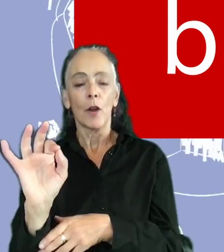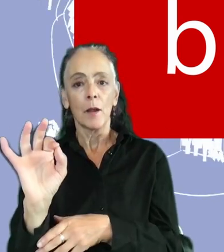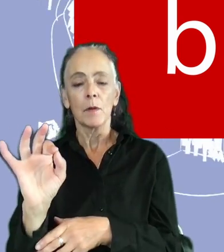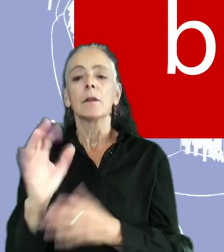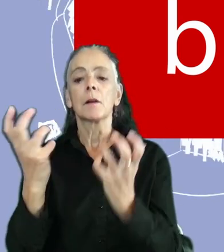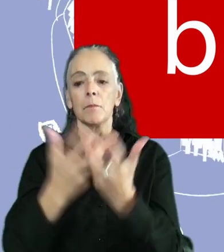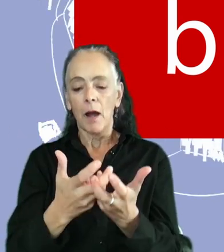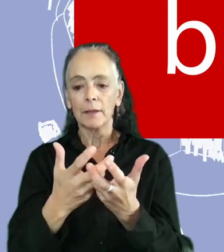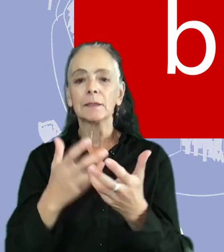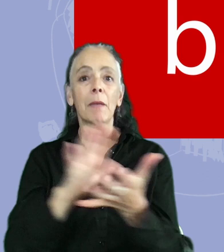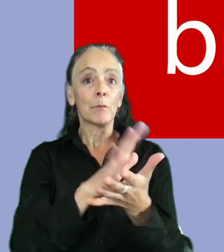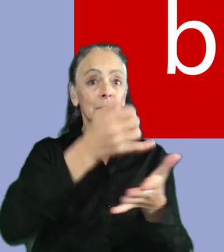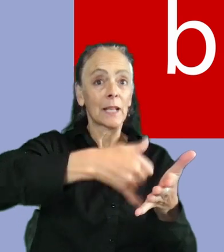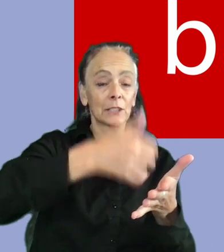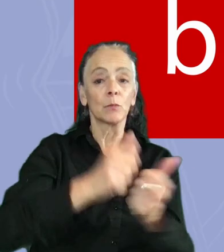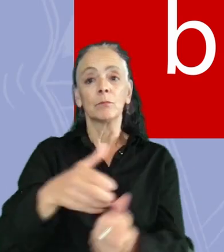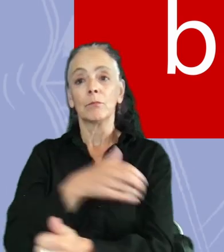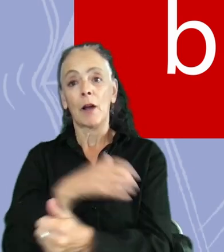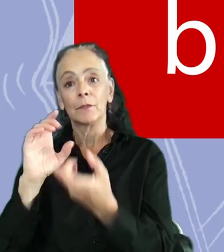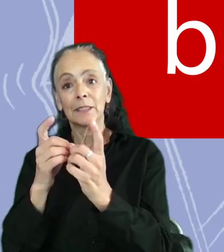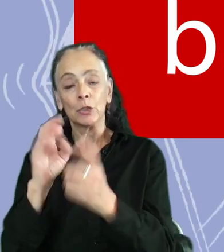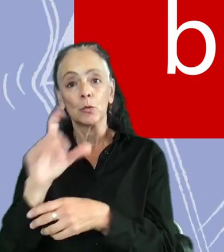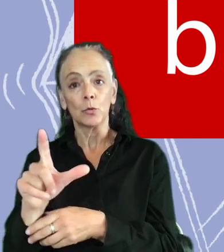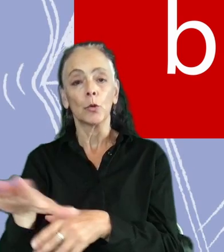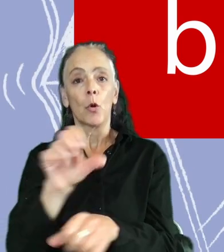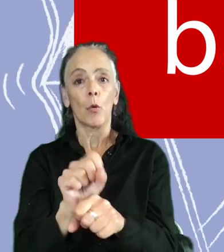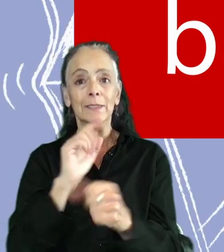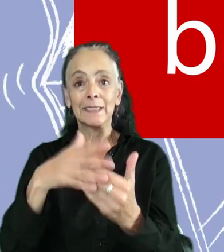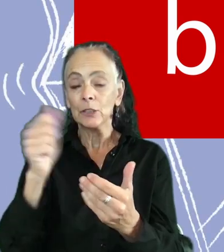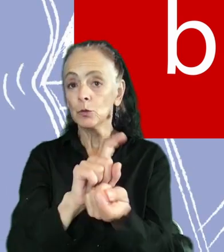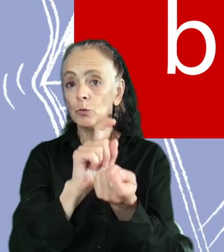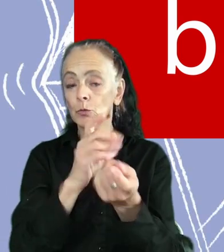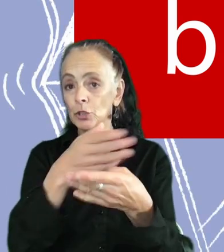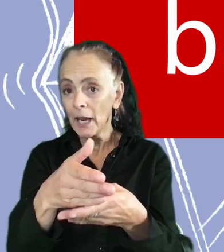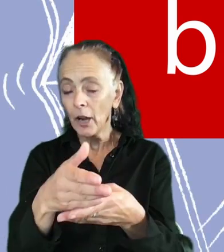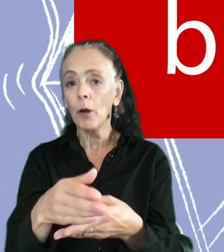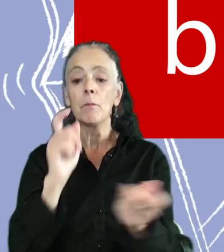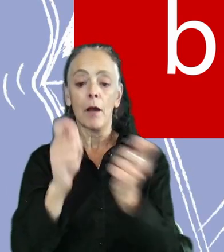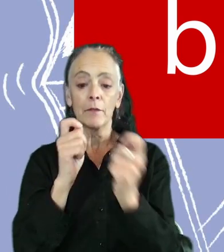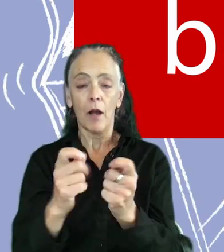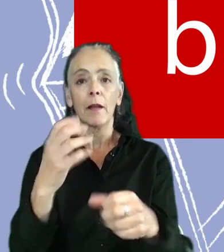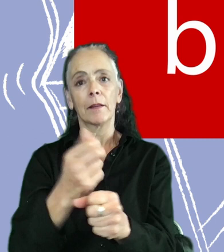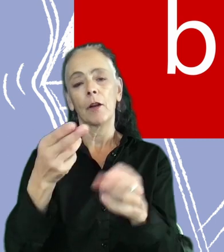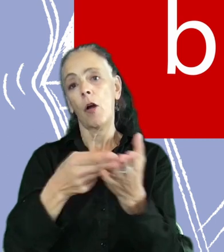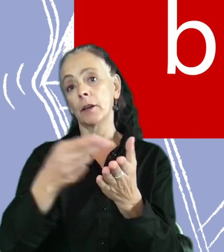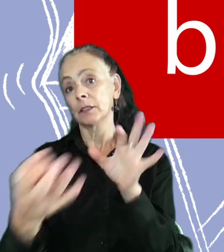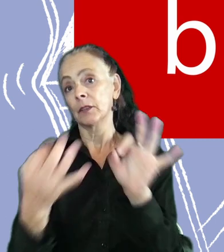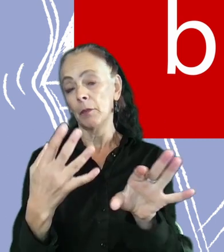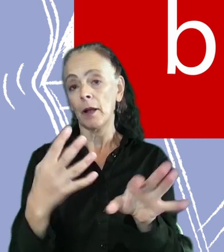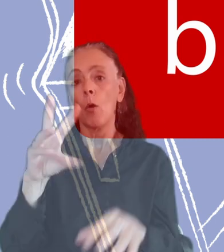it combines the comfort and simplicity of paper sketching with the power of a digital tool so your work is easier to